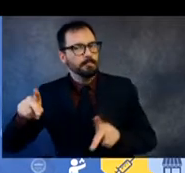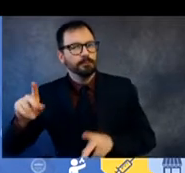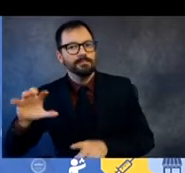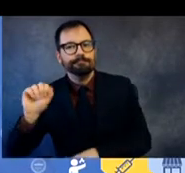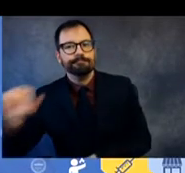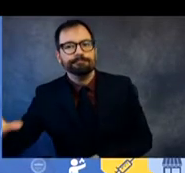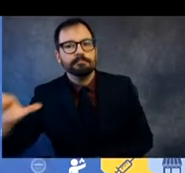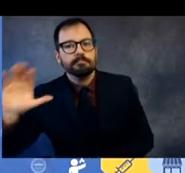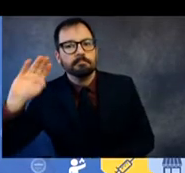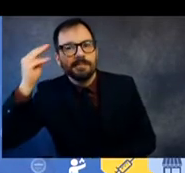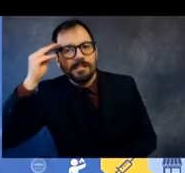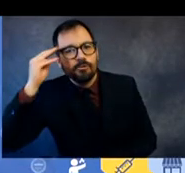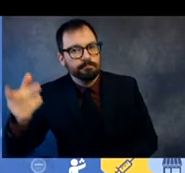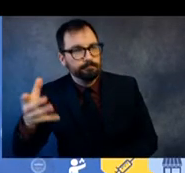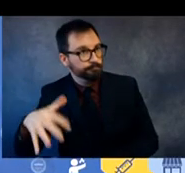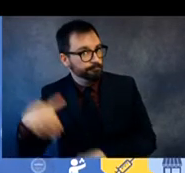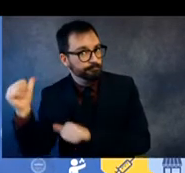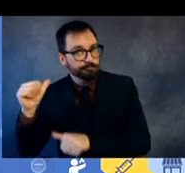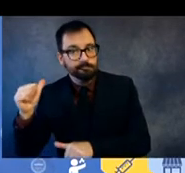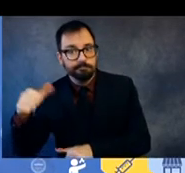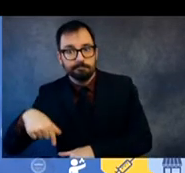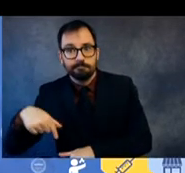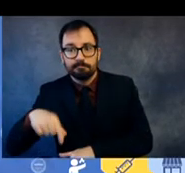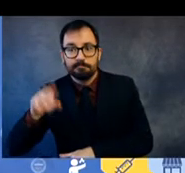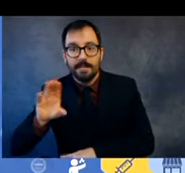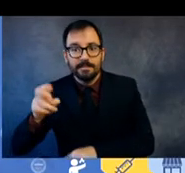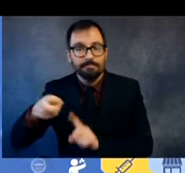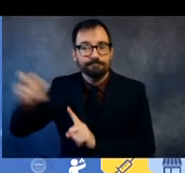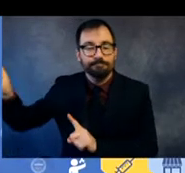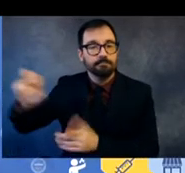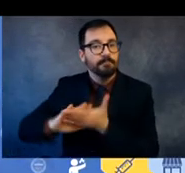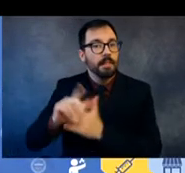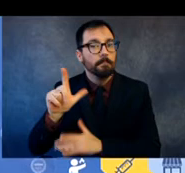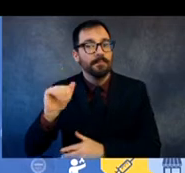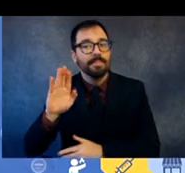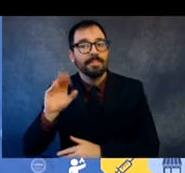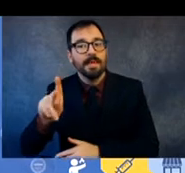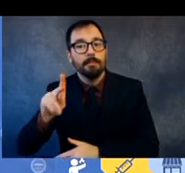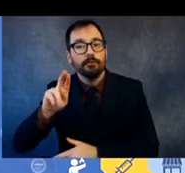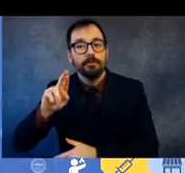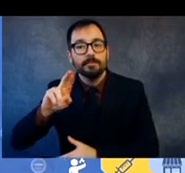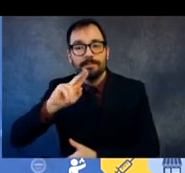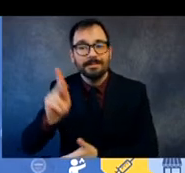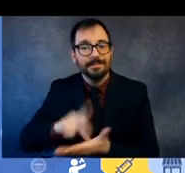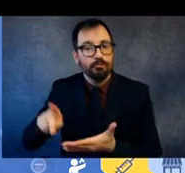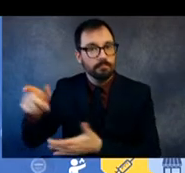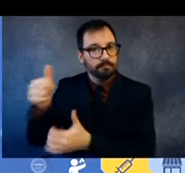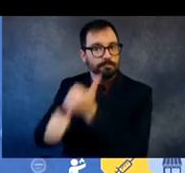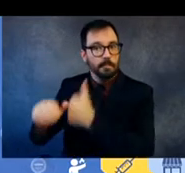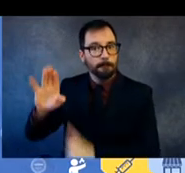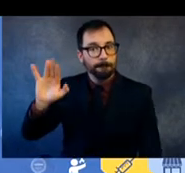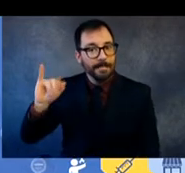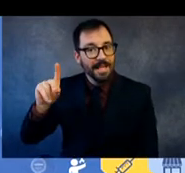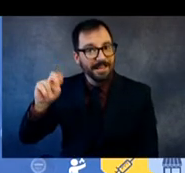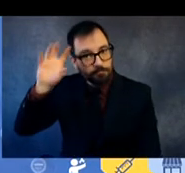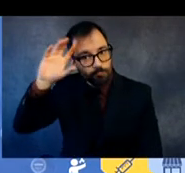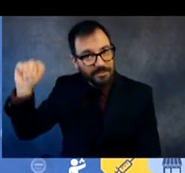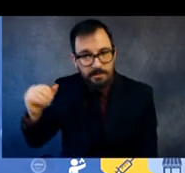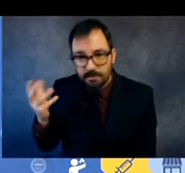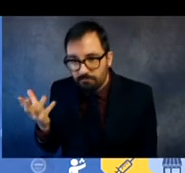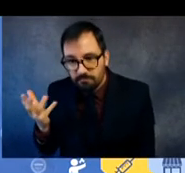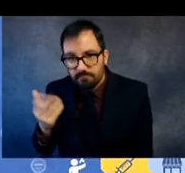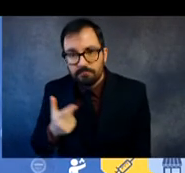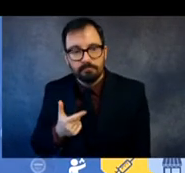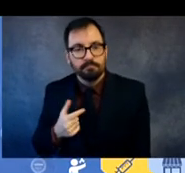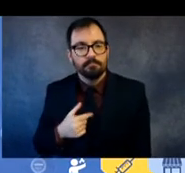He's going to become the labor secretary. I guess I'd ask you what you think about his impending approval of that position, and what